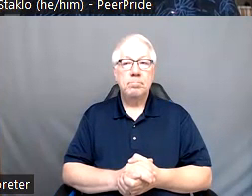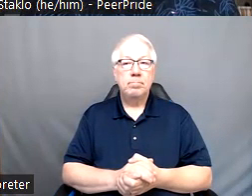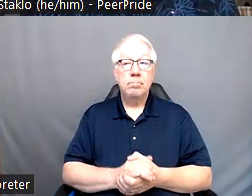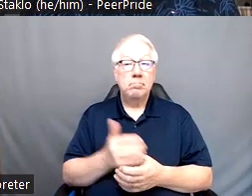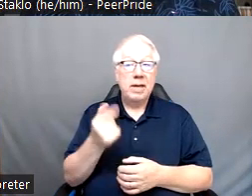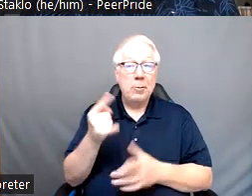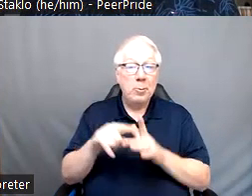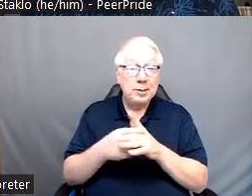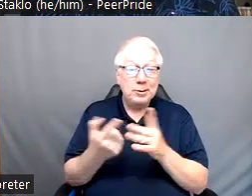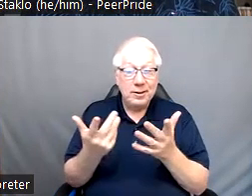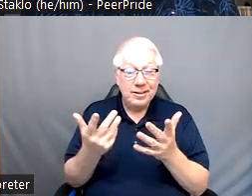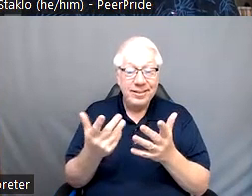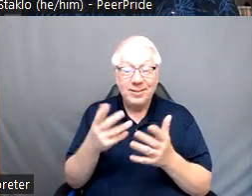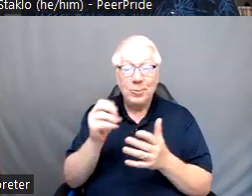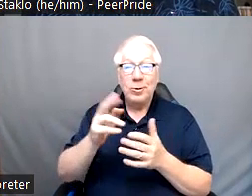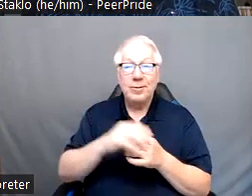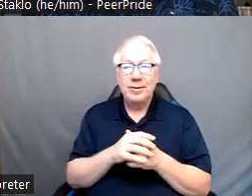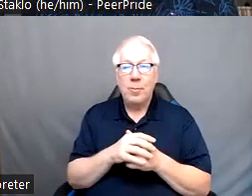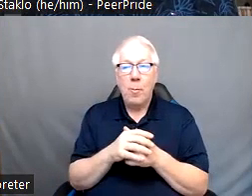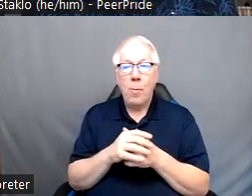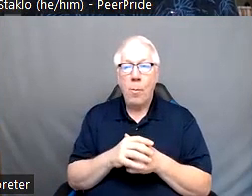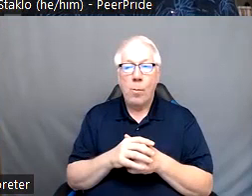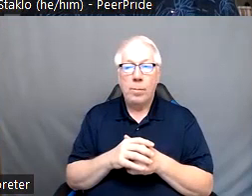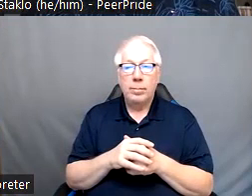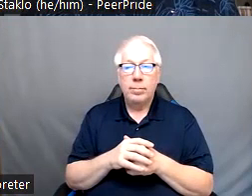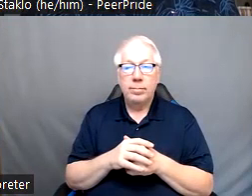Anyone want to start off, or?